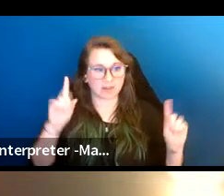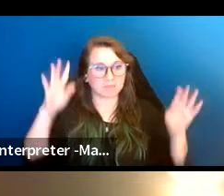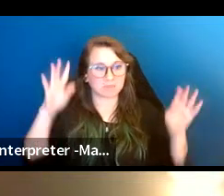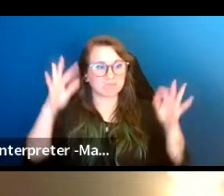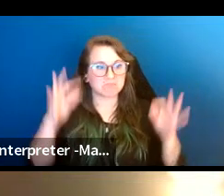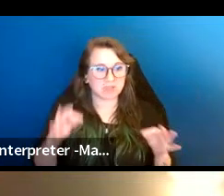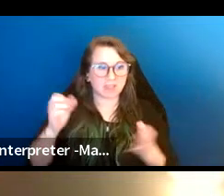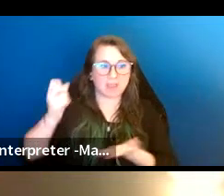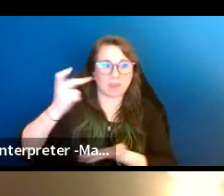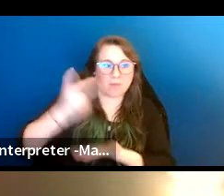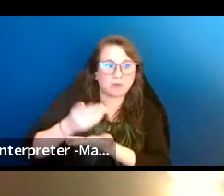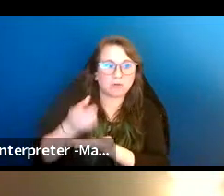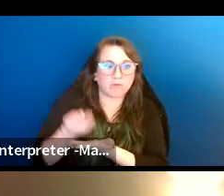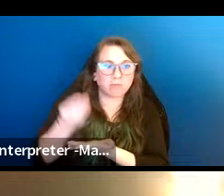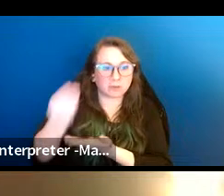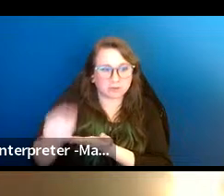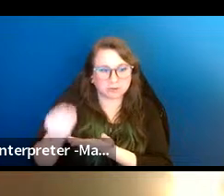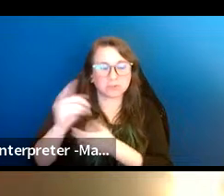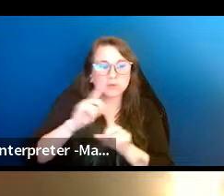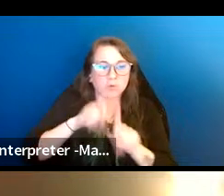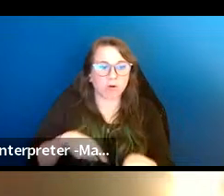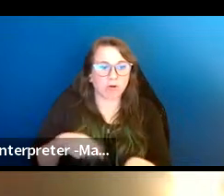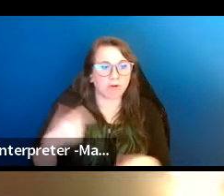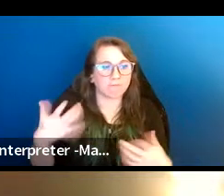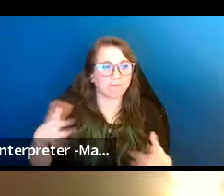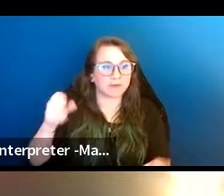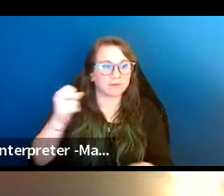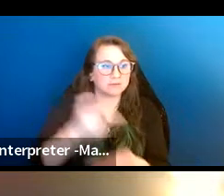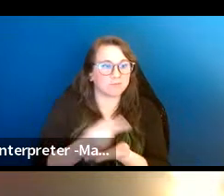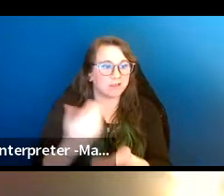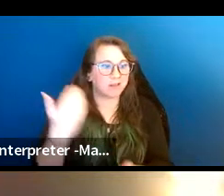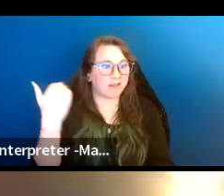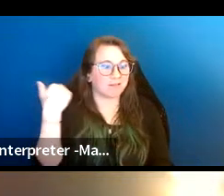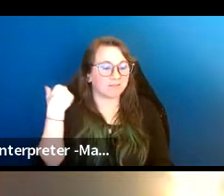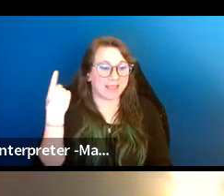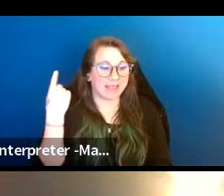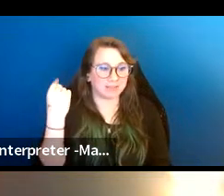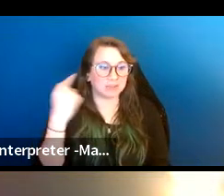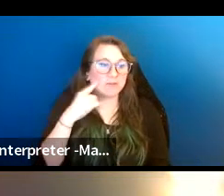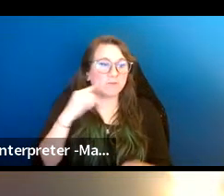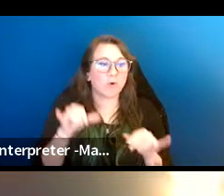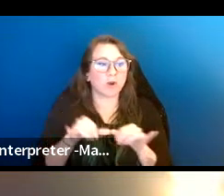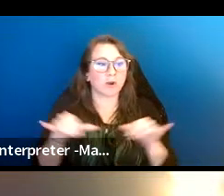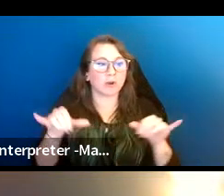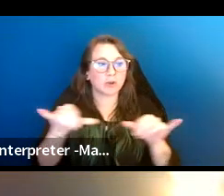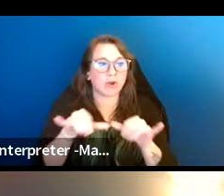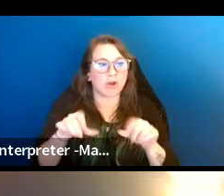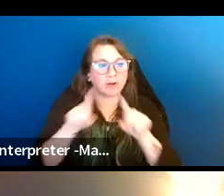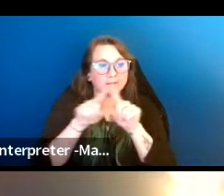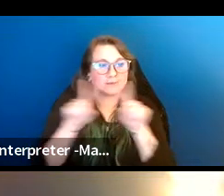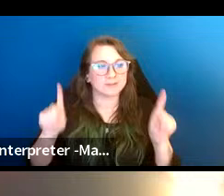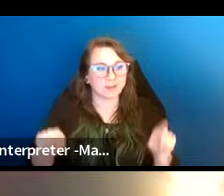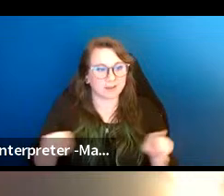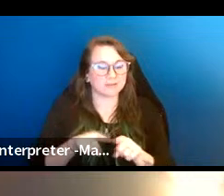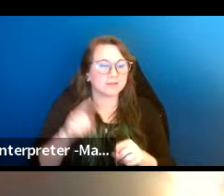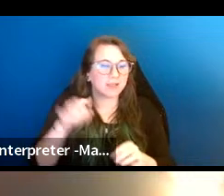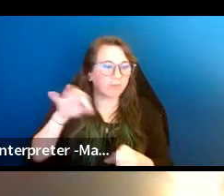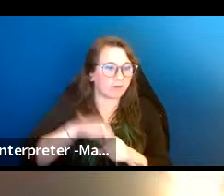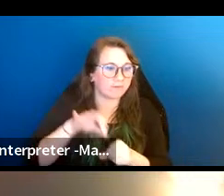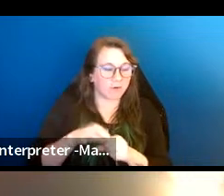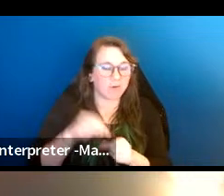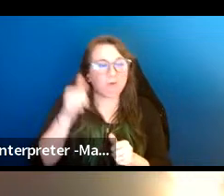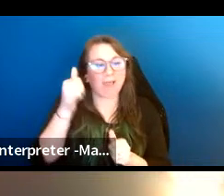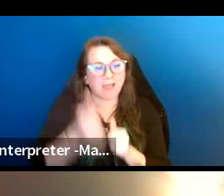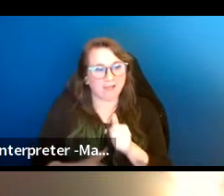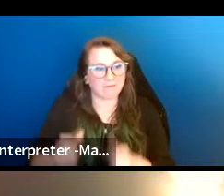approved purchase order that we submitted last year for yard signs that we voted on. Every commissioner is